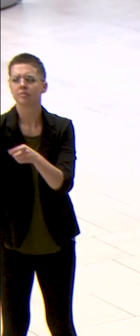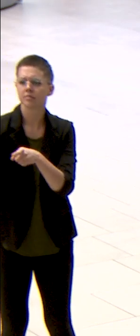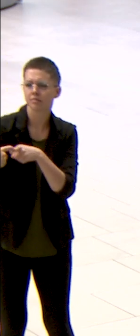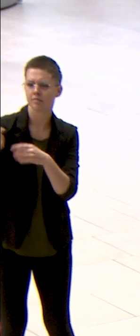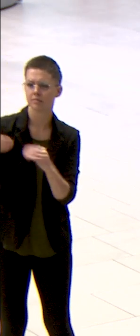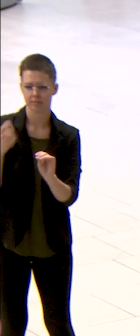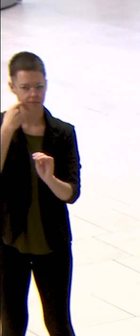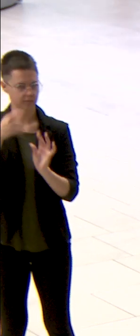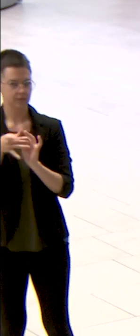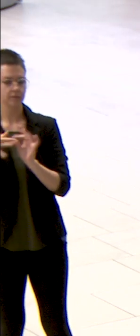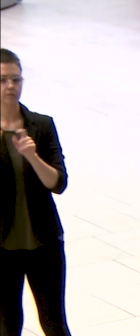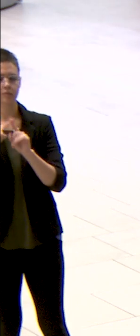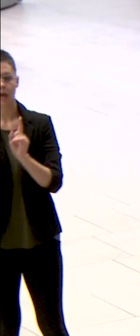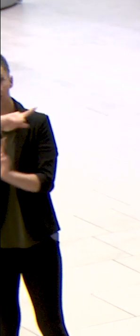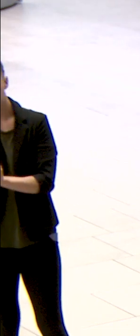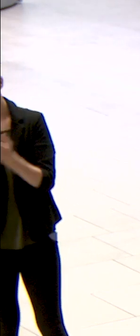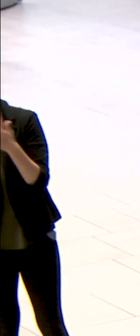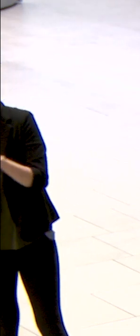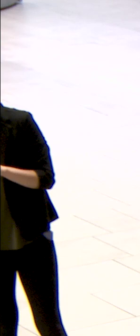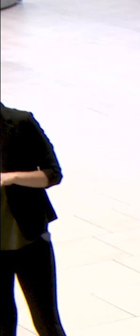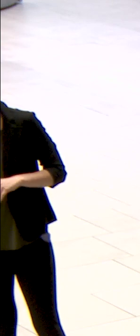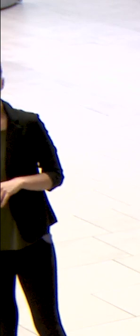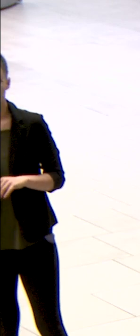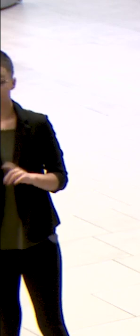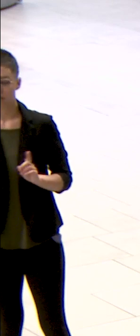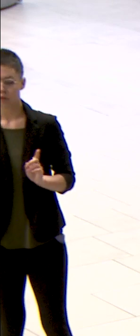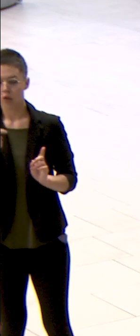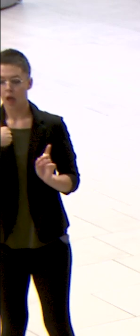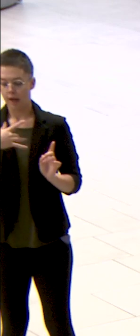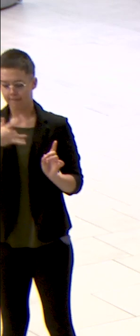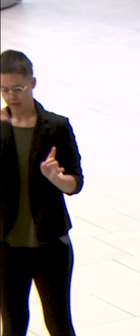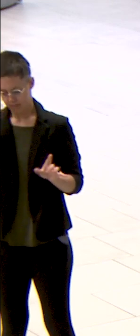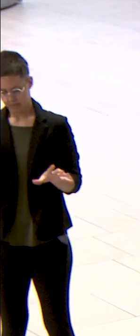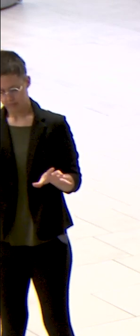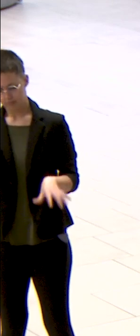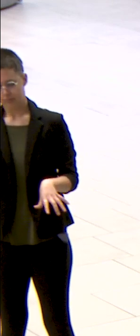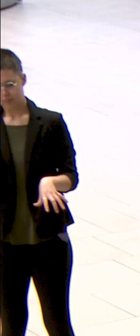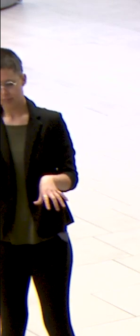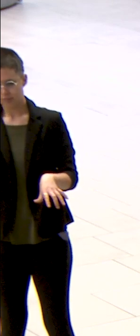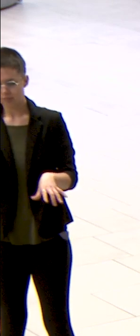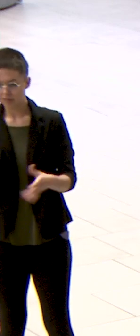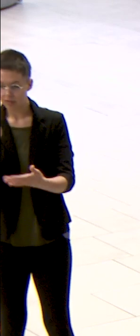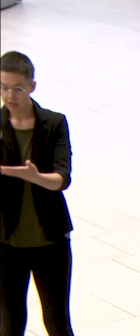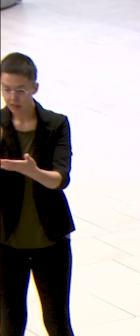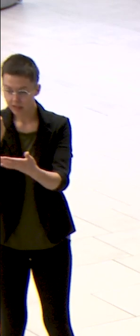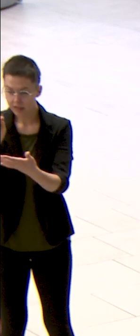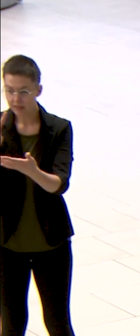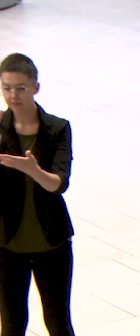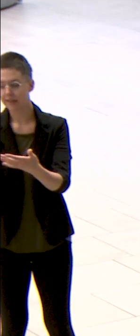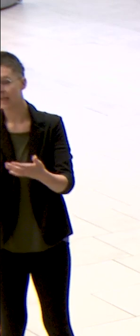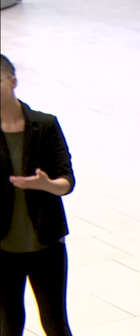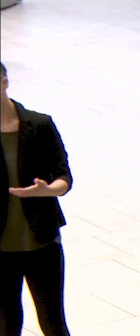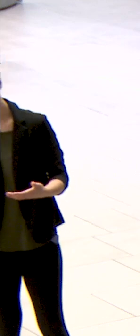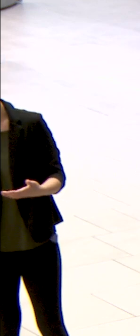just mentioned, right, within the Black community as well. You know, I was losing my mind, you know, screaming at the television for TFO